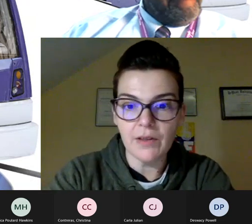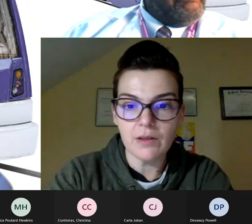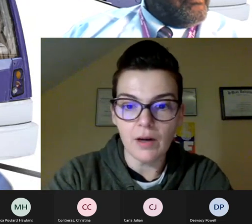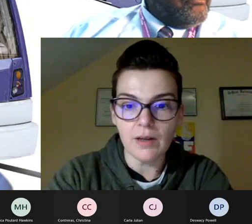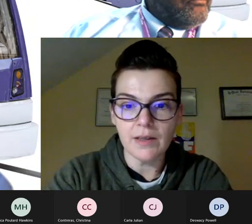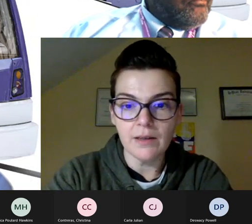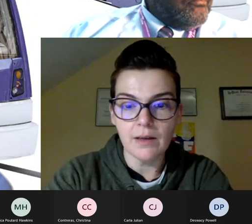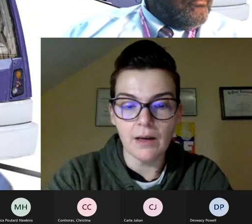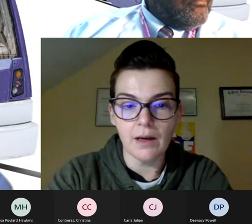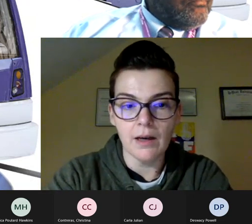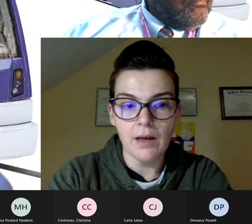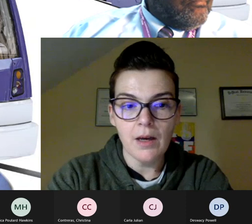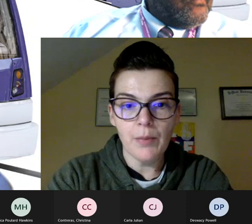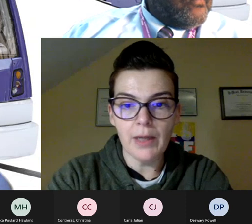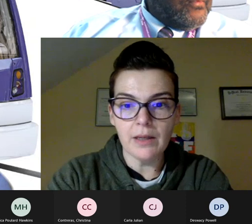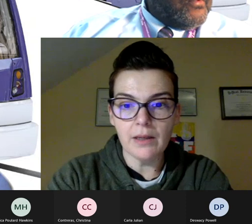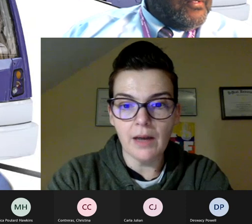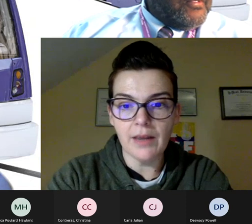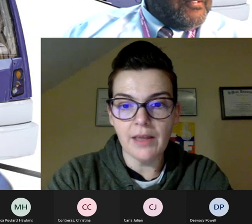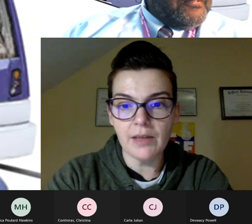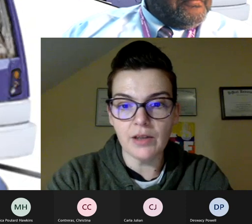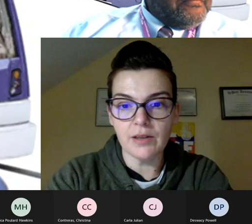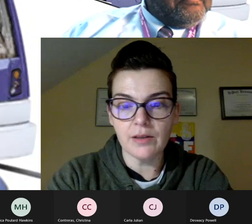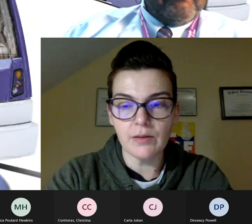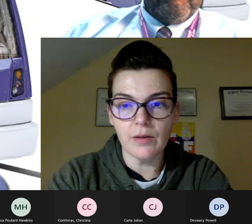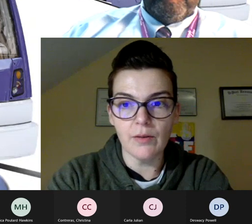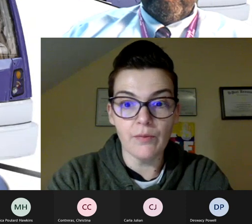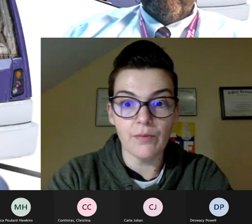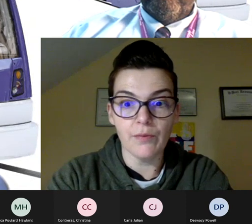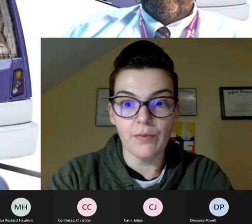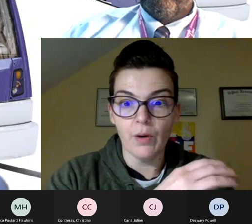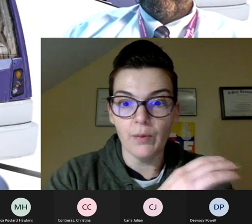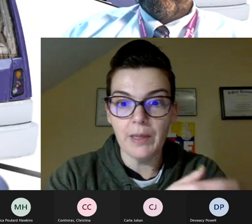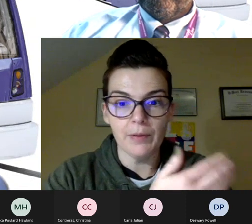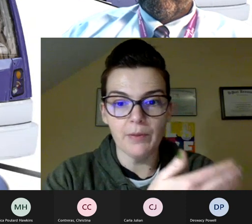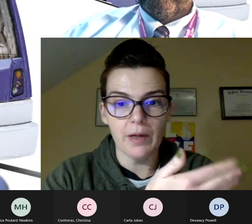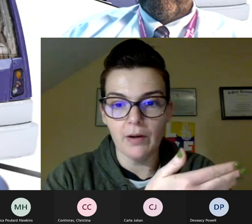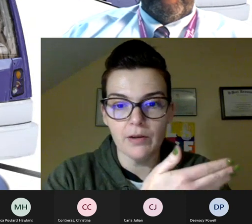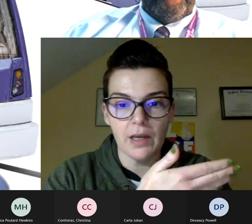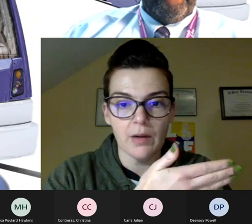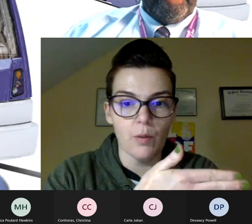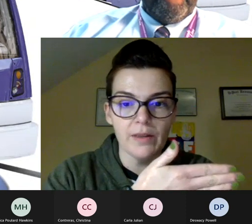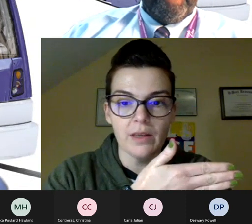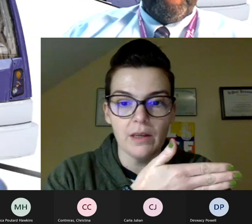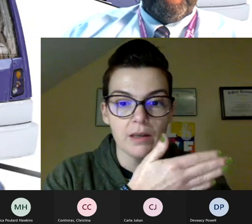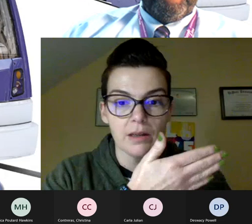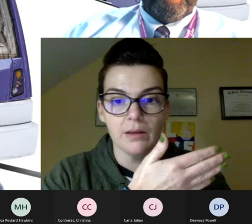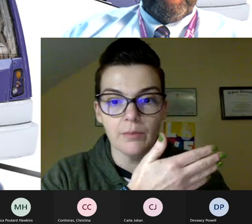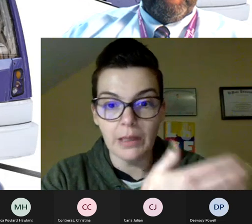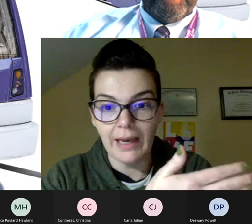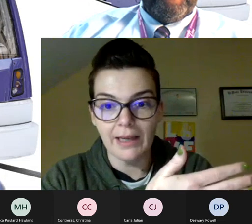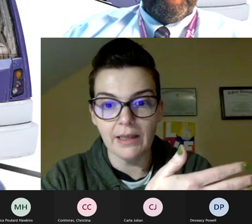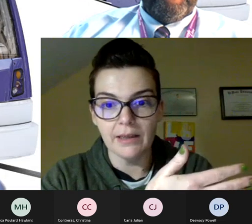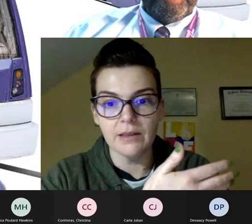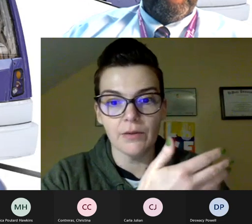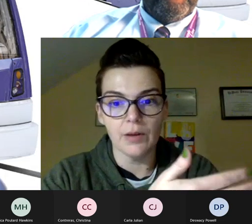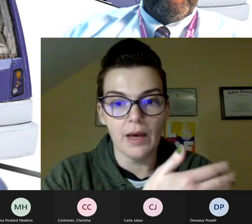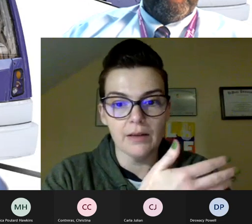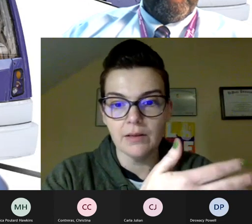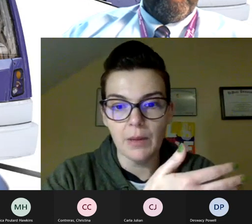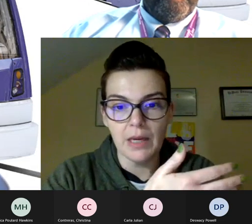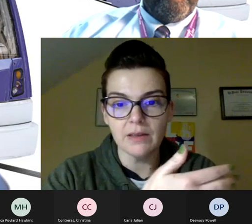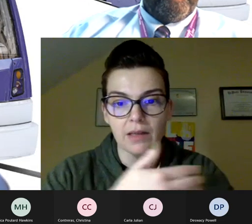the safest crossing. But I think just for people to better understand what the plan